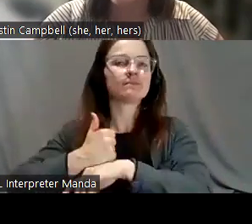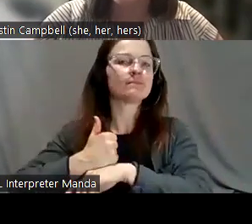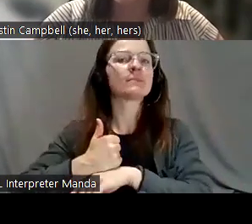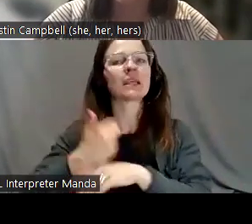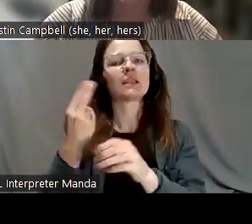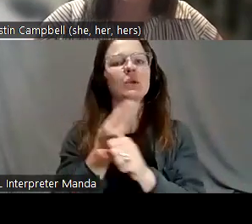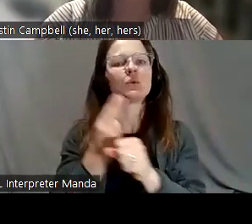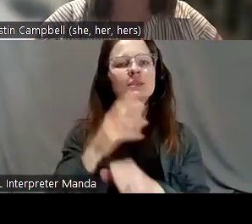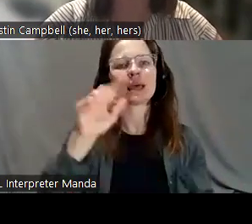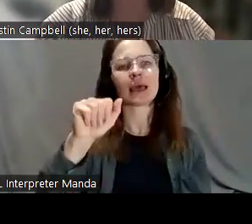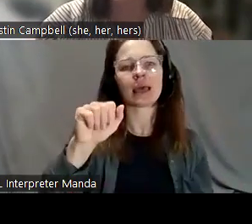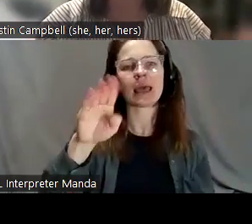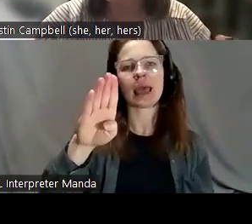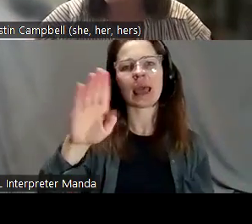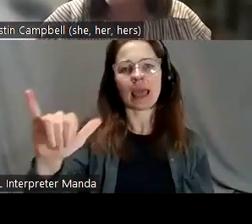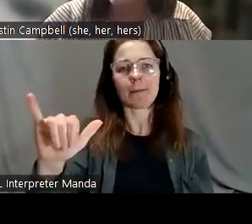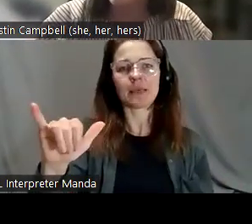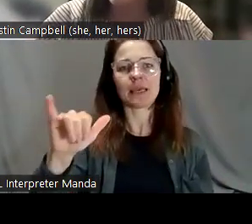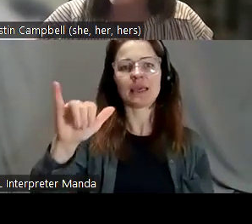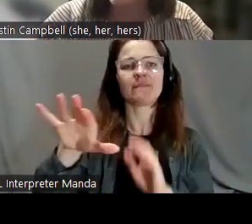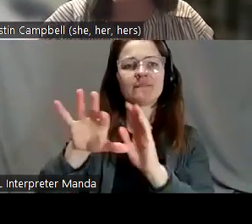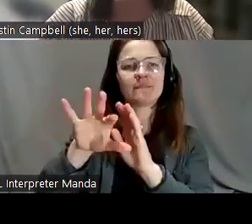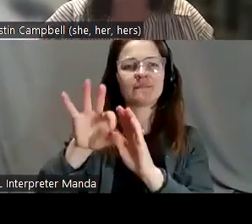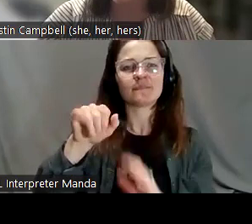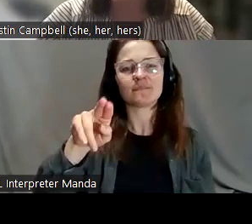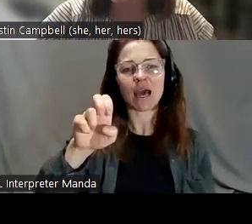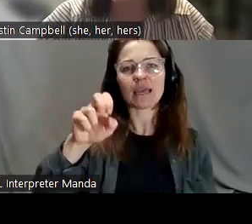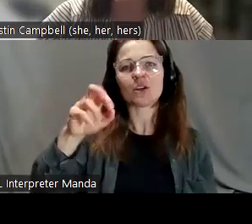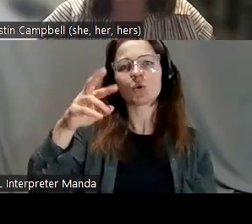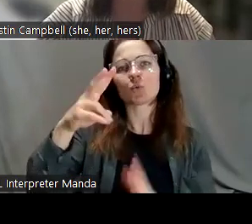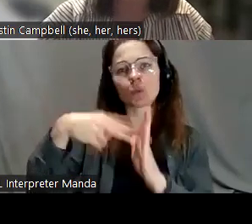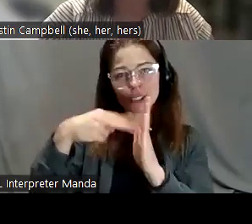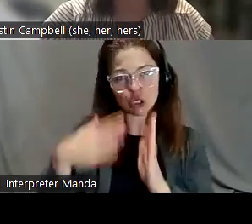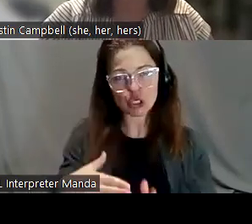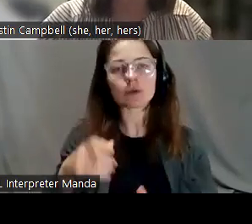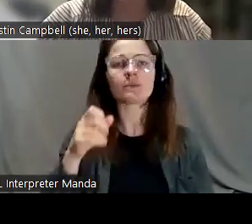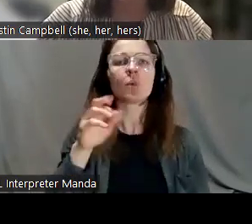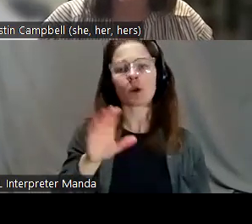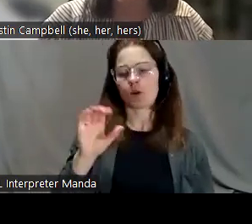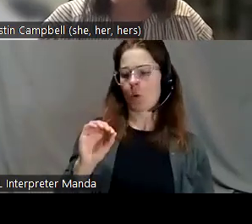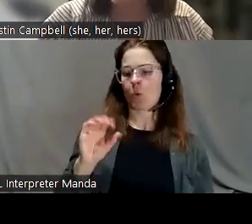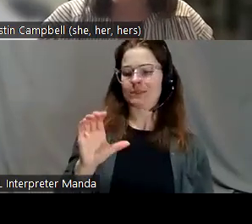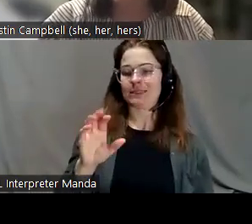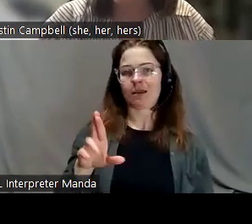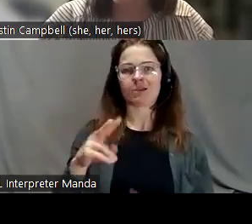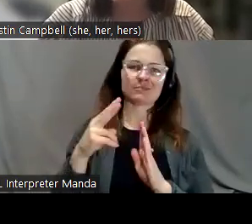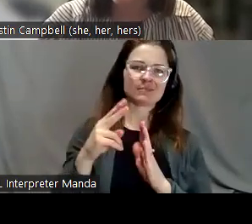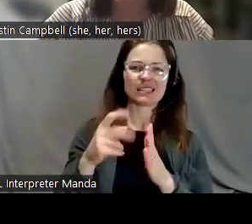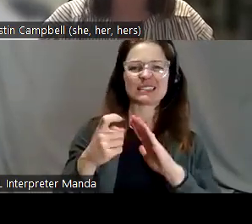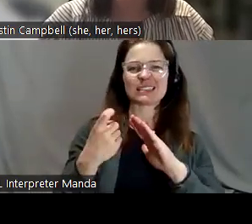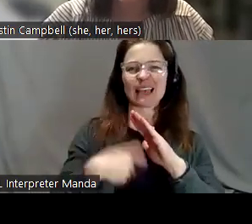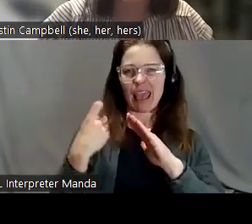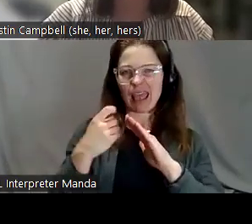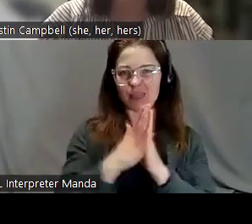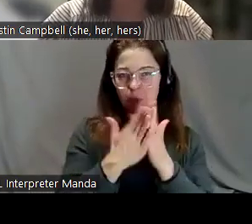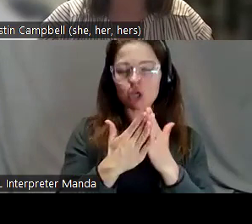Abby FineReader to OCR or scan the textbook to create a Microsoft Word